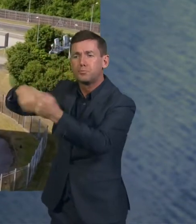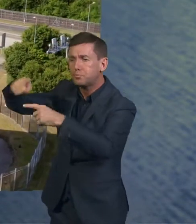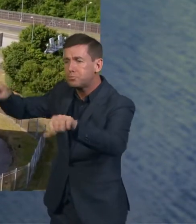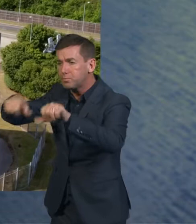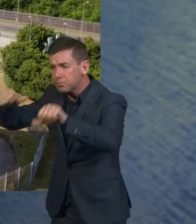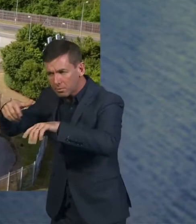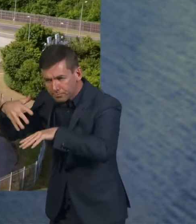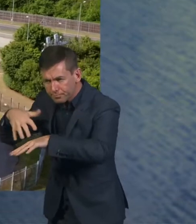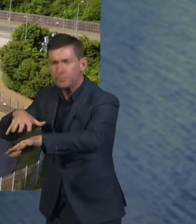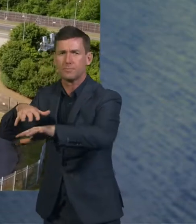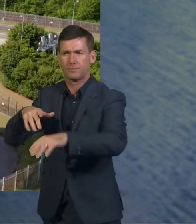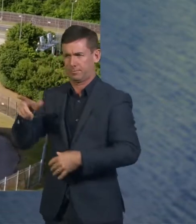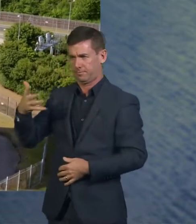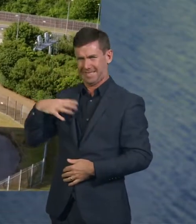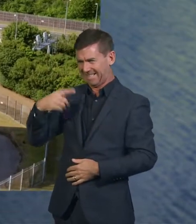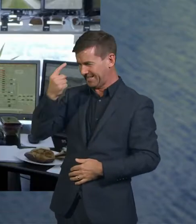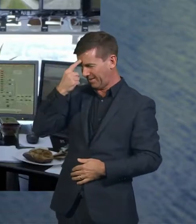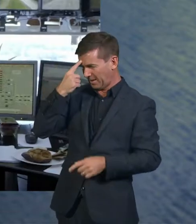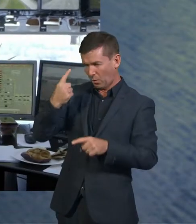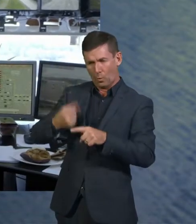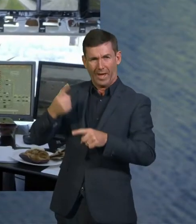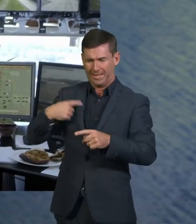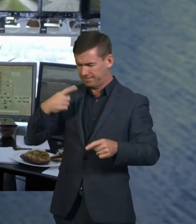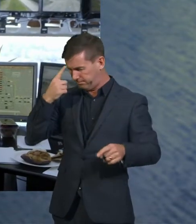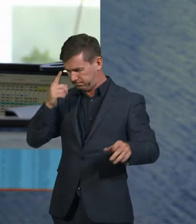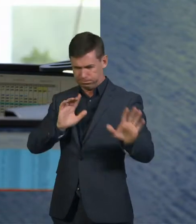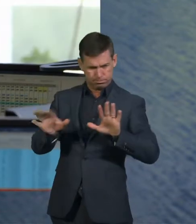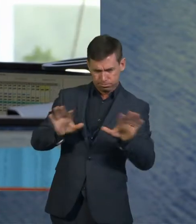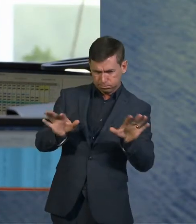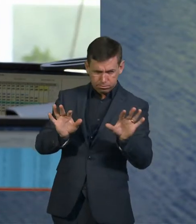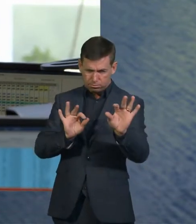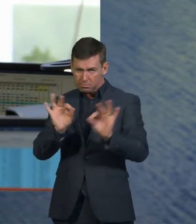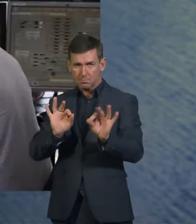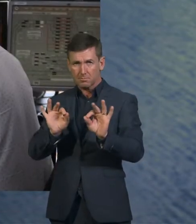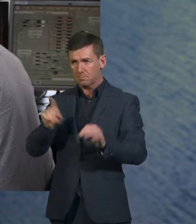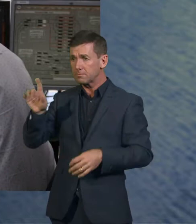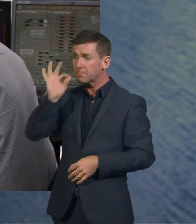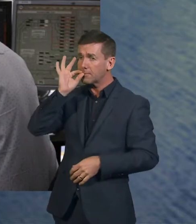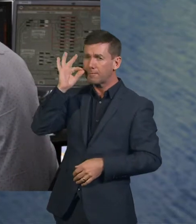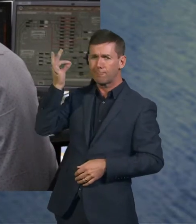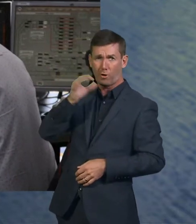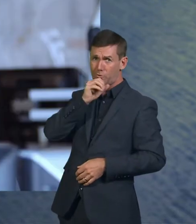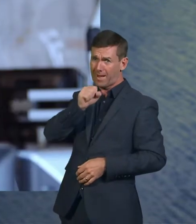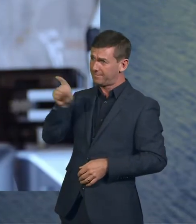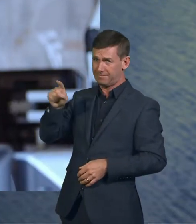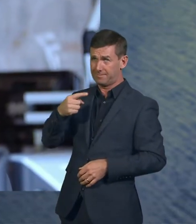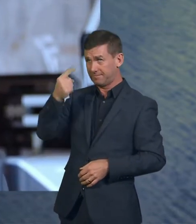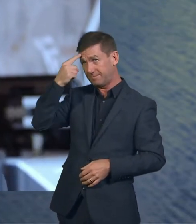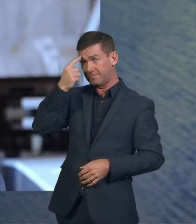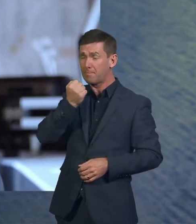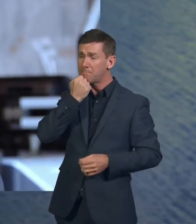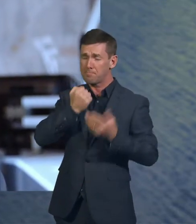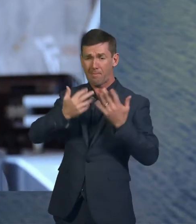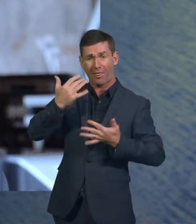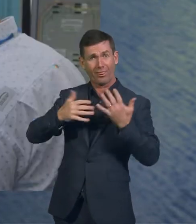This kind of thing requires quick thinking from the passenger allocators and an ability for Frenchman Didier to master maths in his second